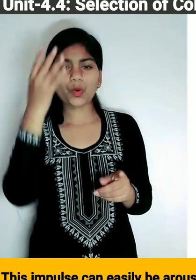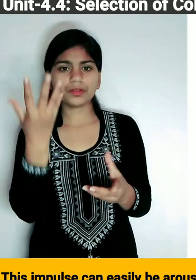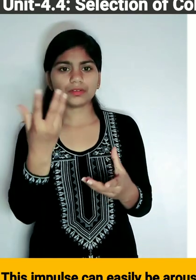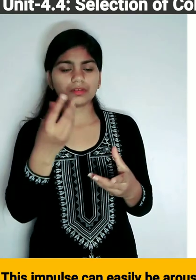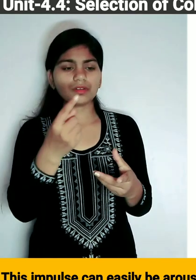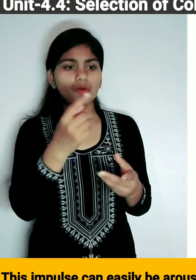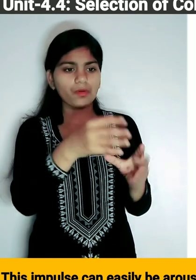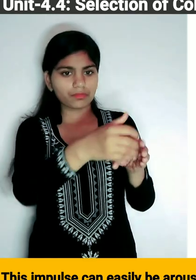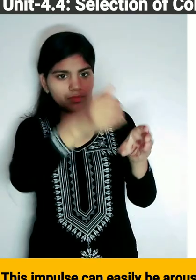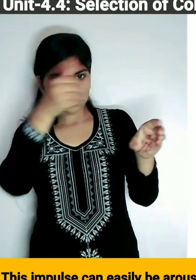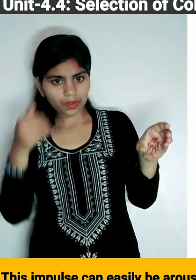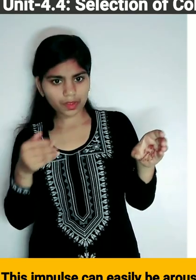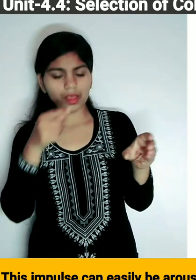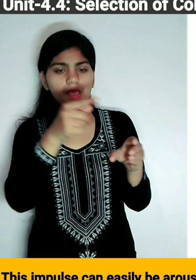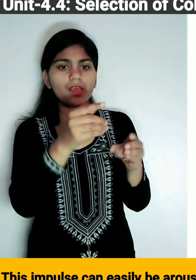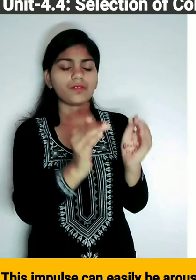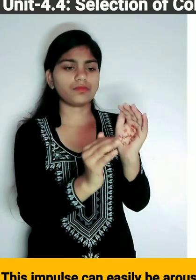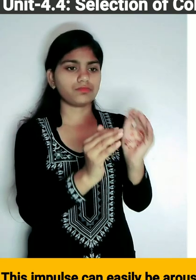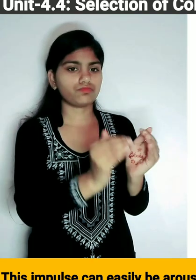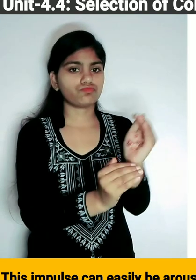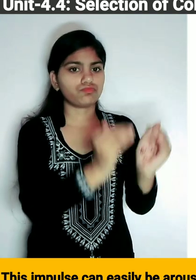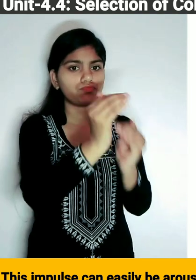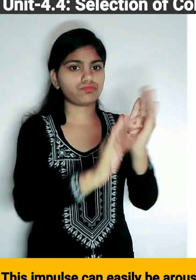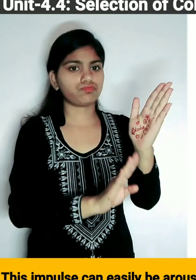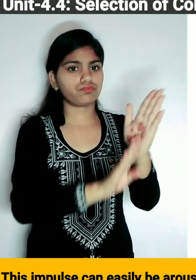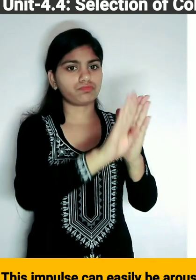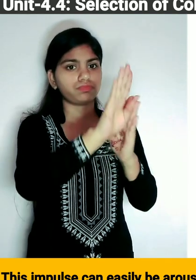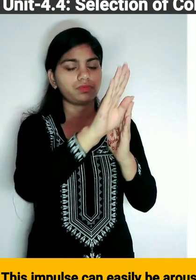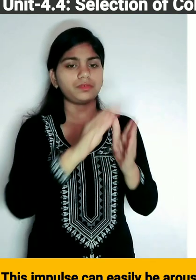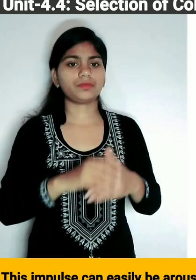colonies during breeding season.